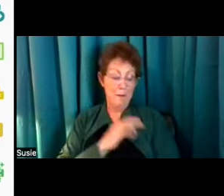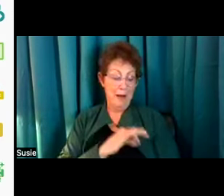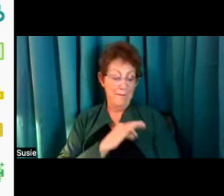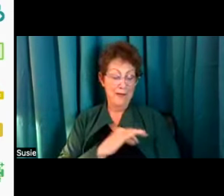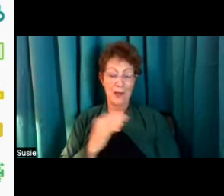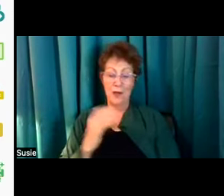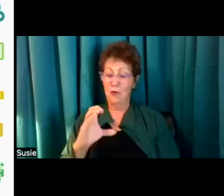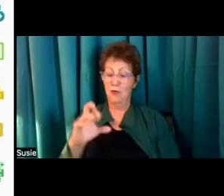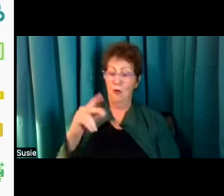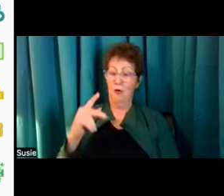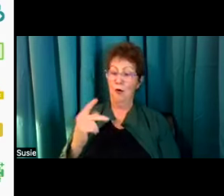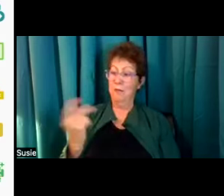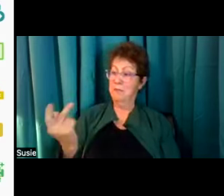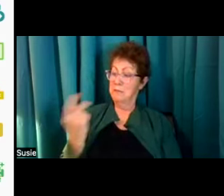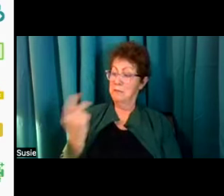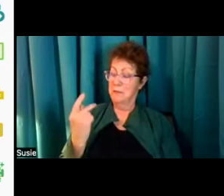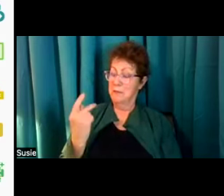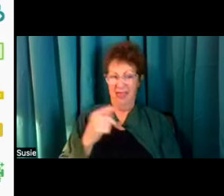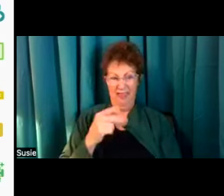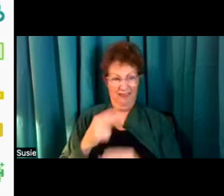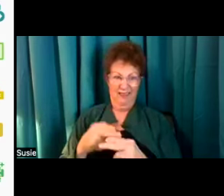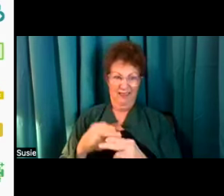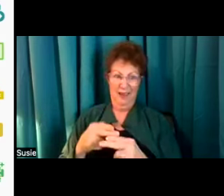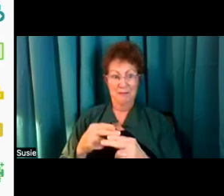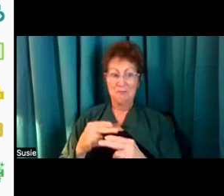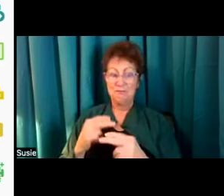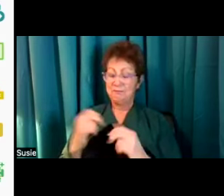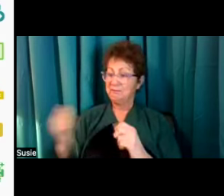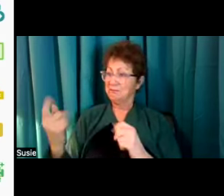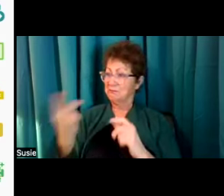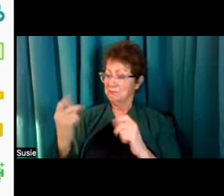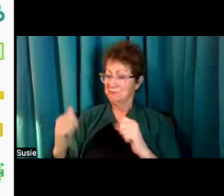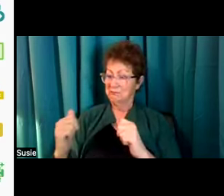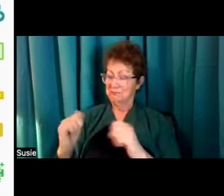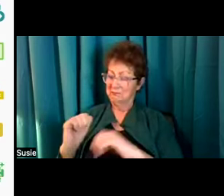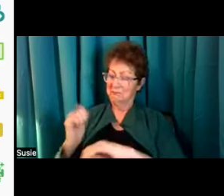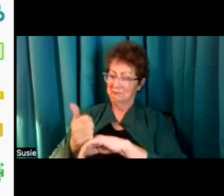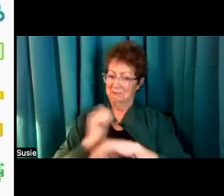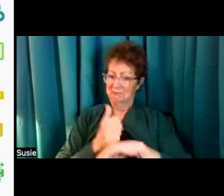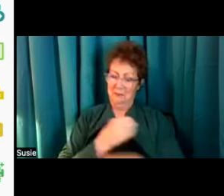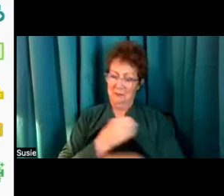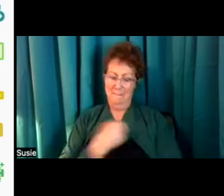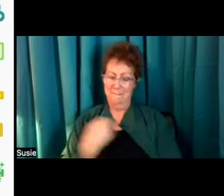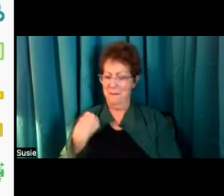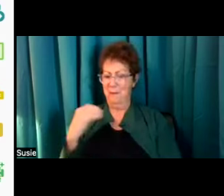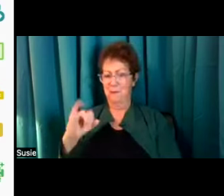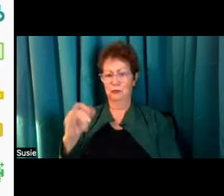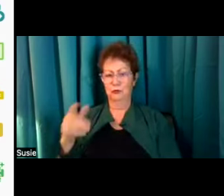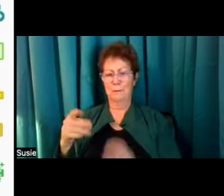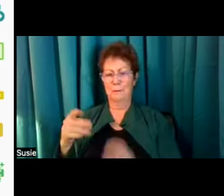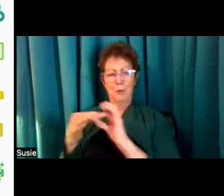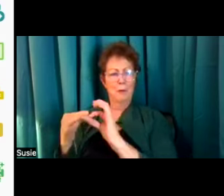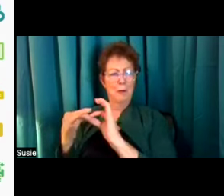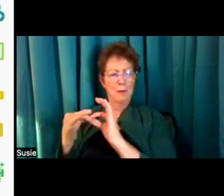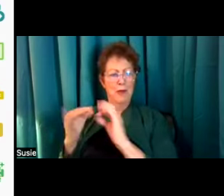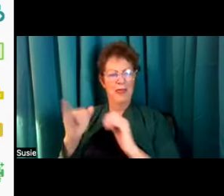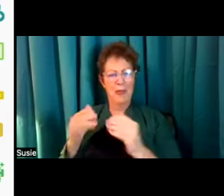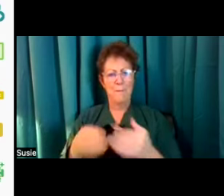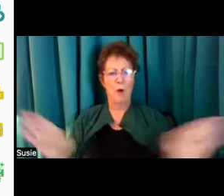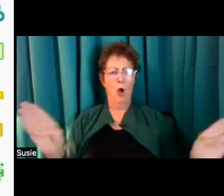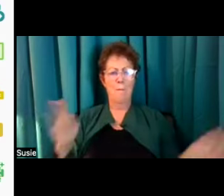which kind of per the name are formed more for kind of a membership association versus the broader